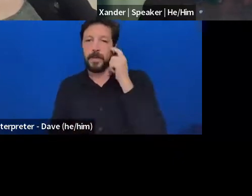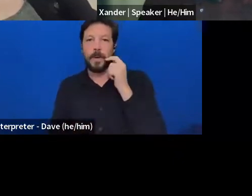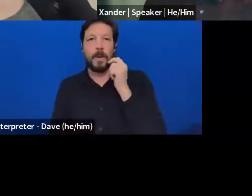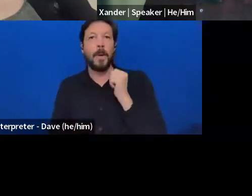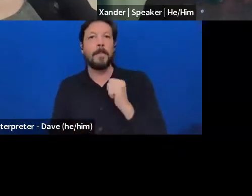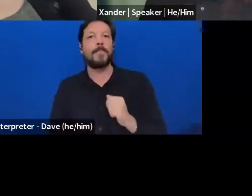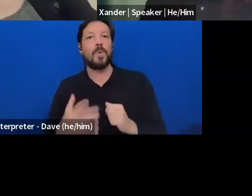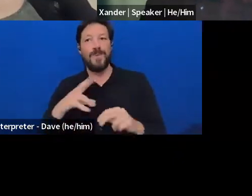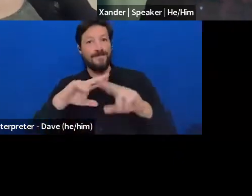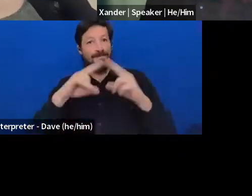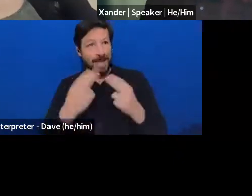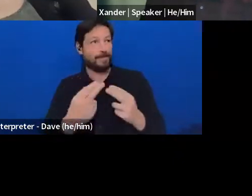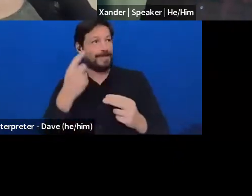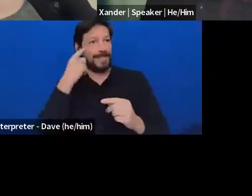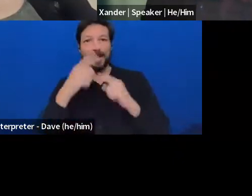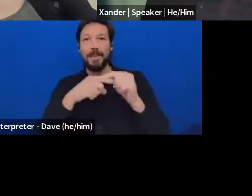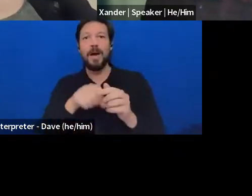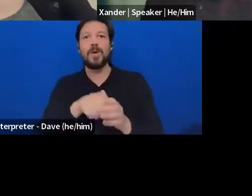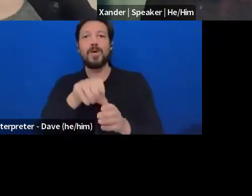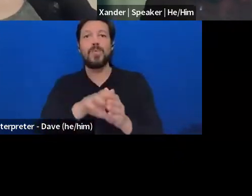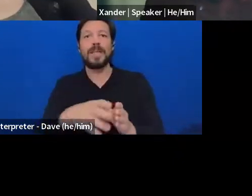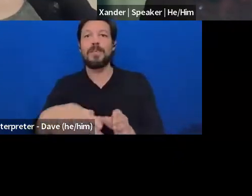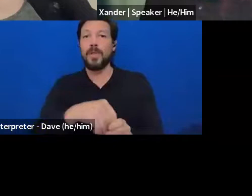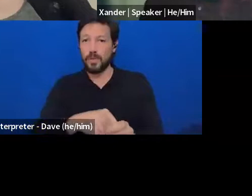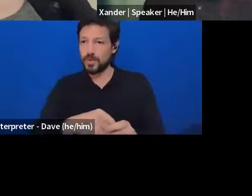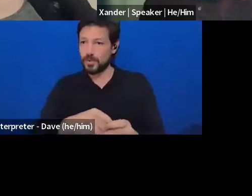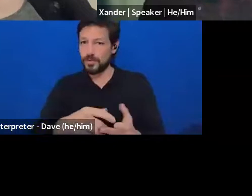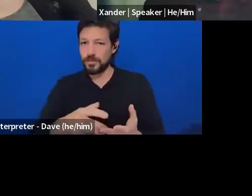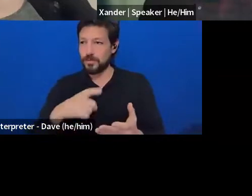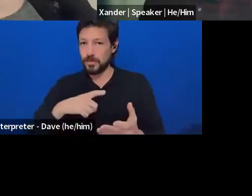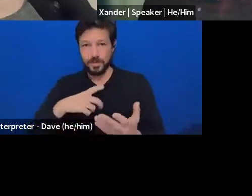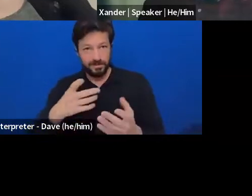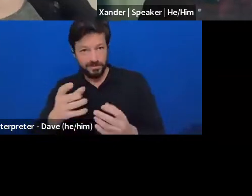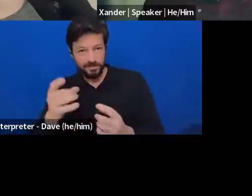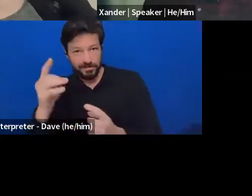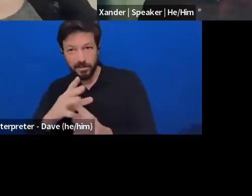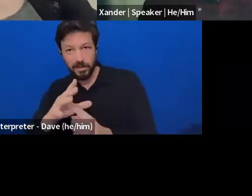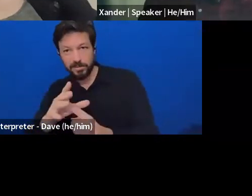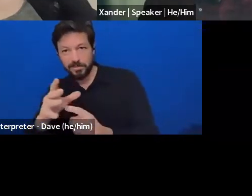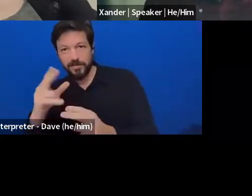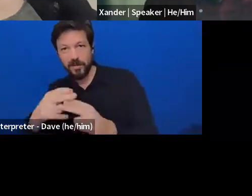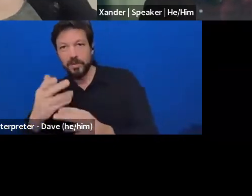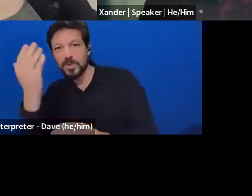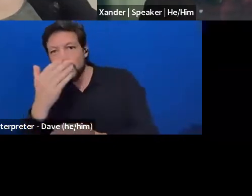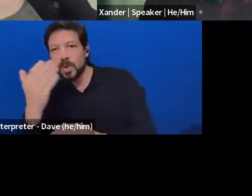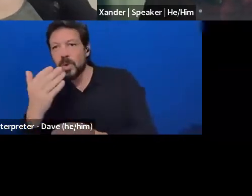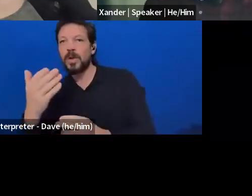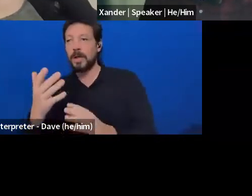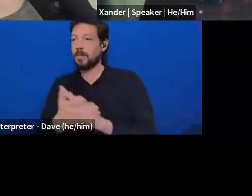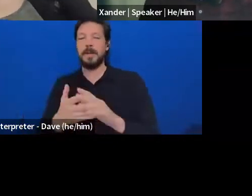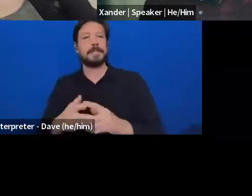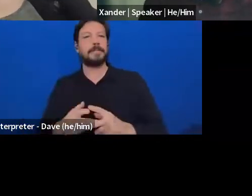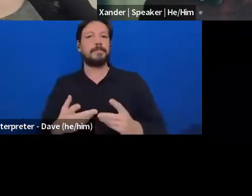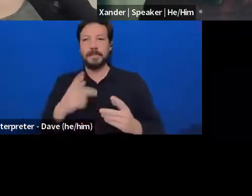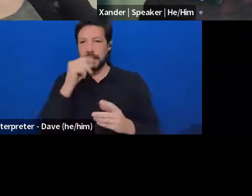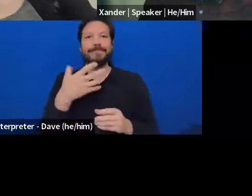because obviously it becomes a really important aspect when kids go to school, that they are physically included, social